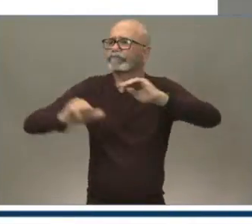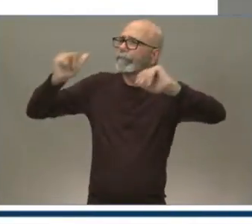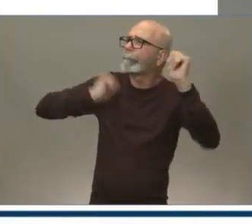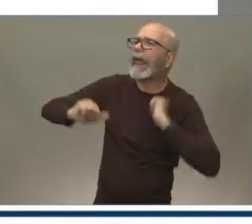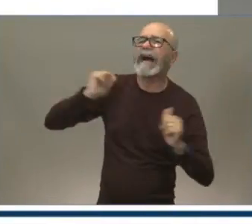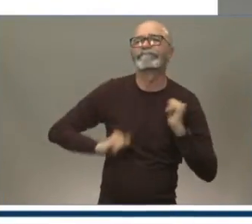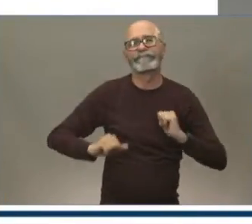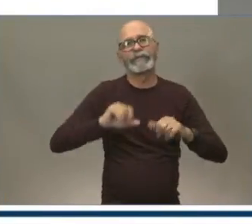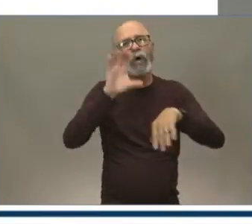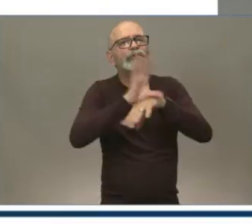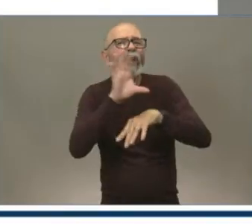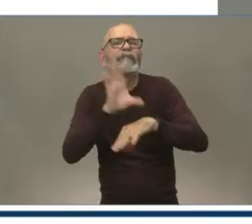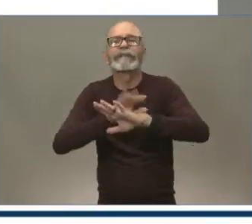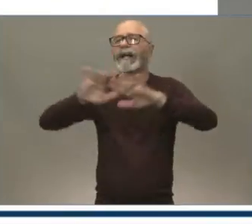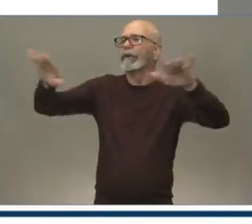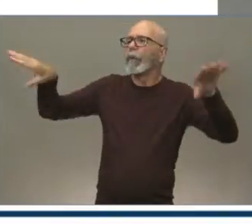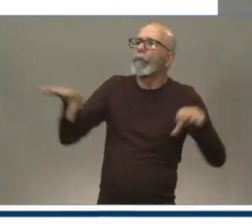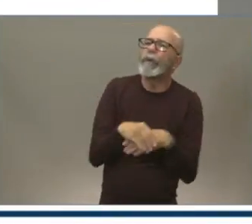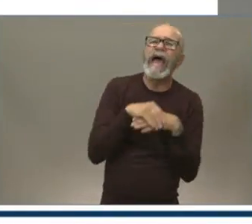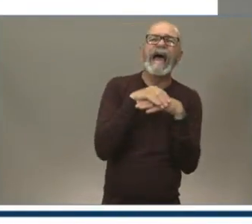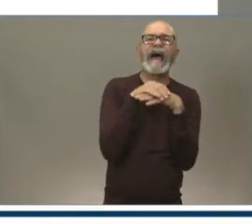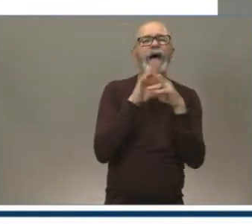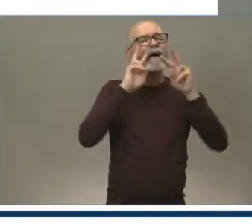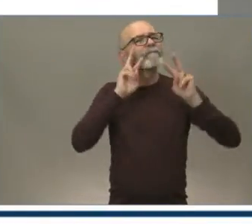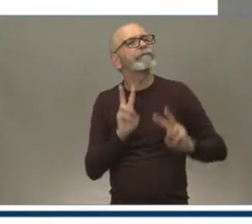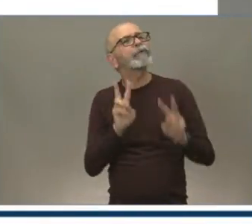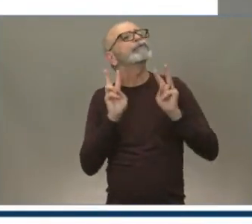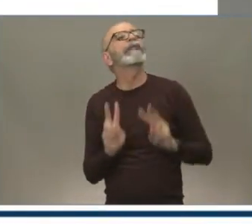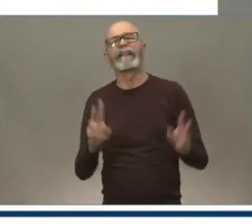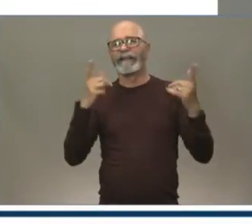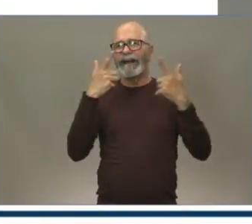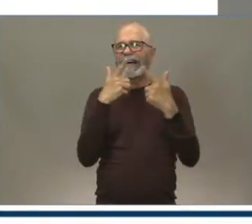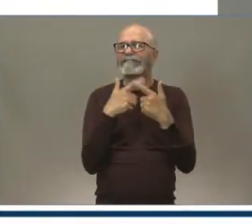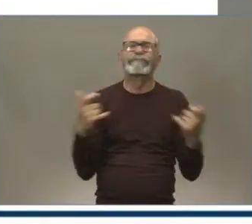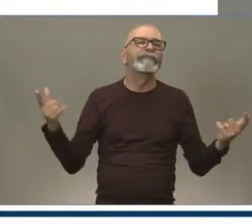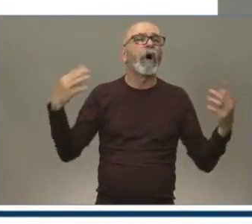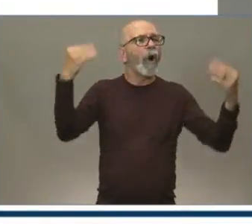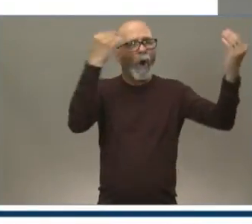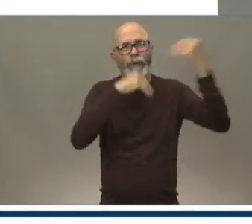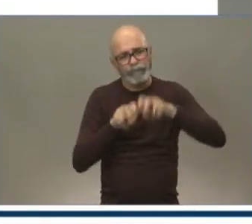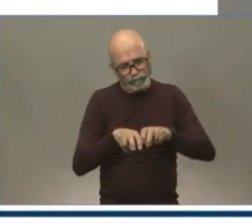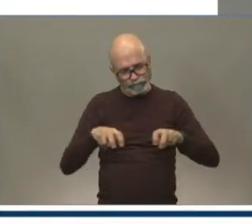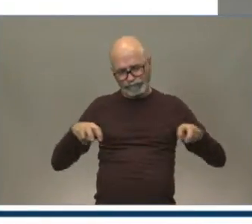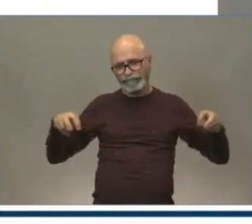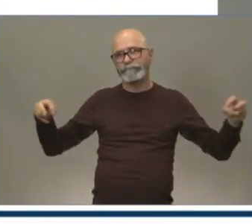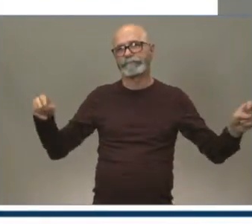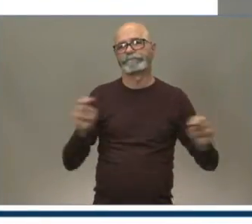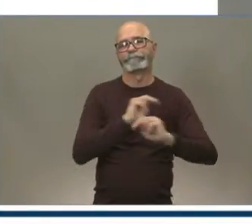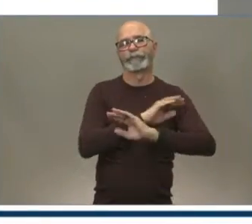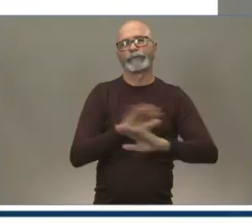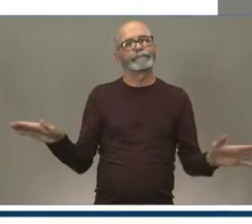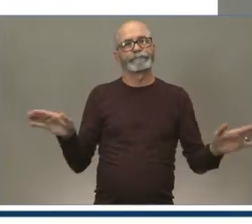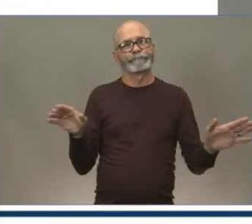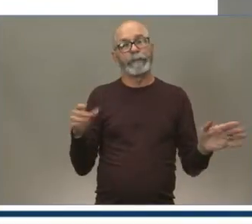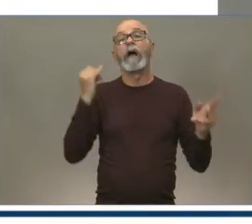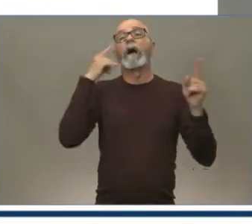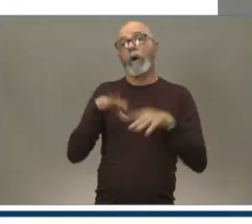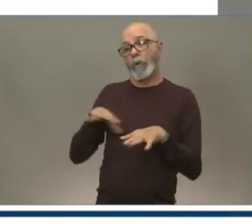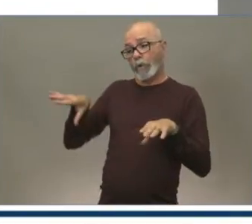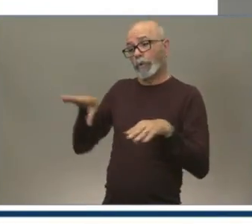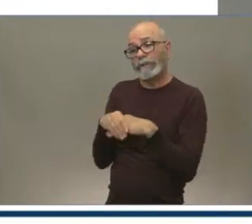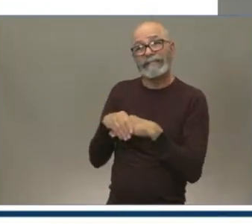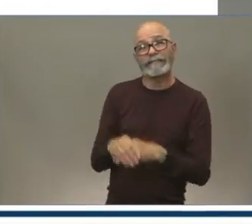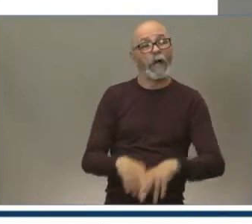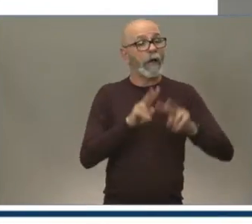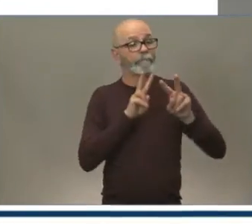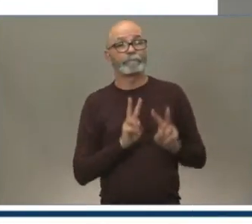gatherings, wedding receptions, or funeral visitations or receptions. Wedding and funeral ceremonies hosted by a